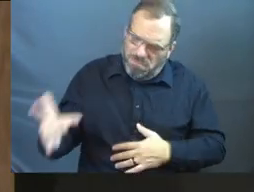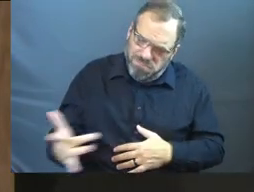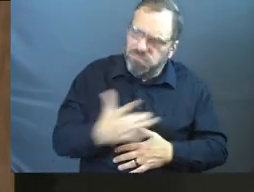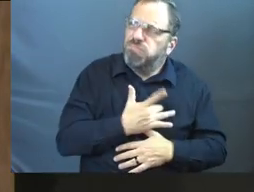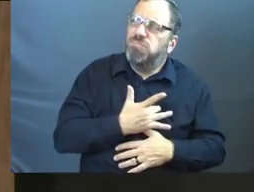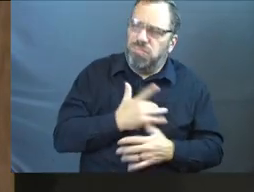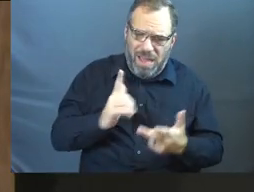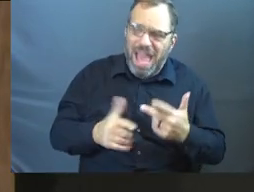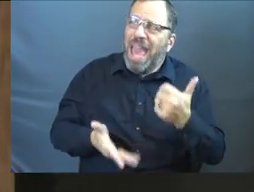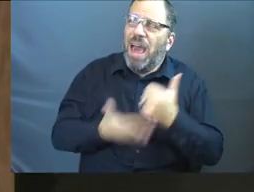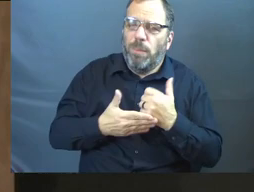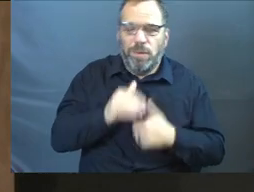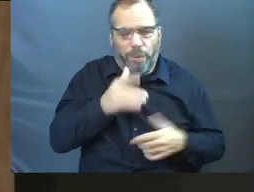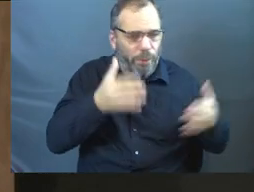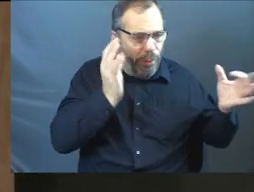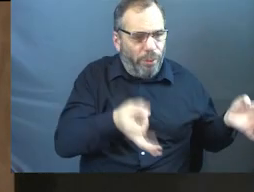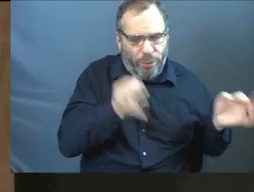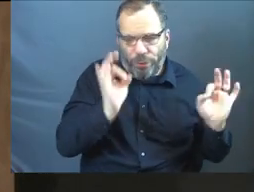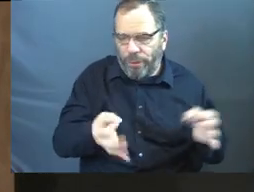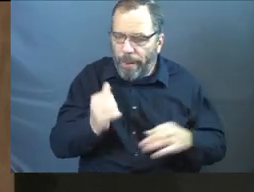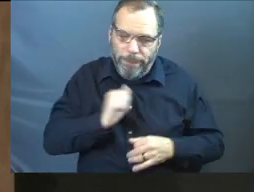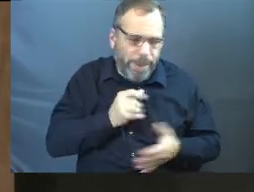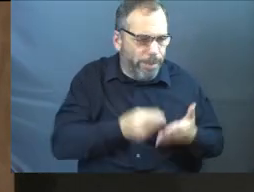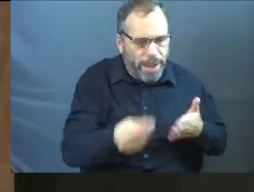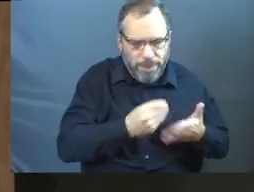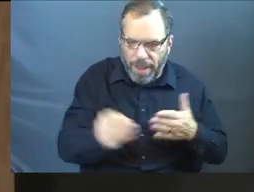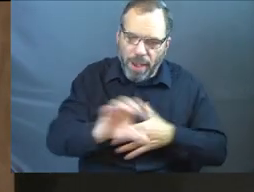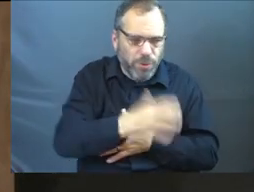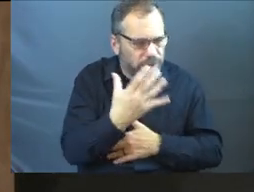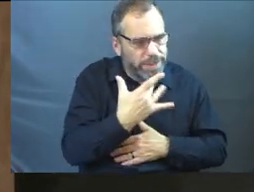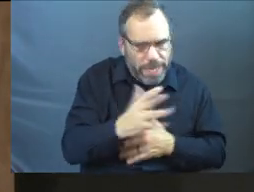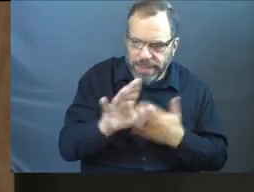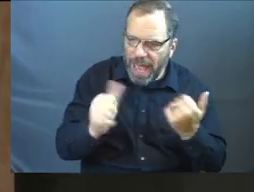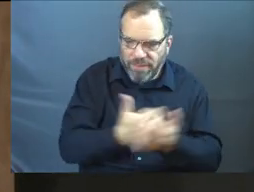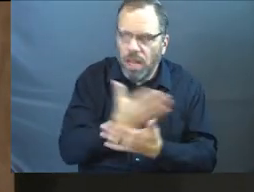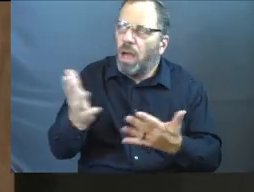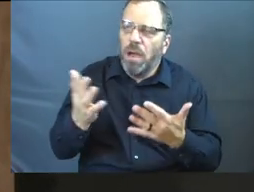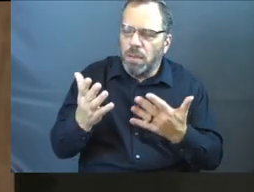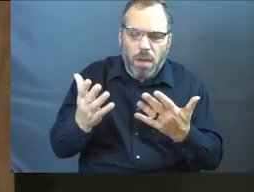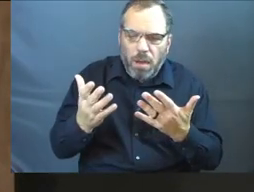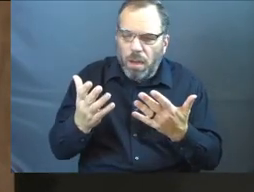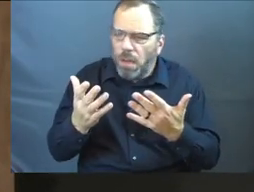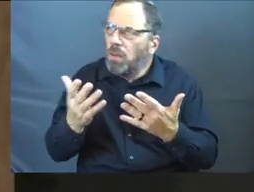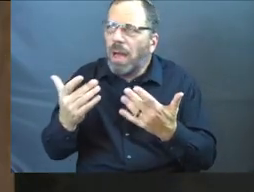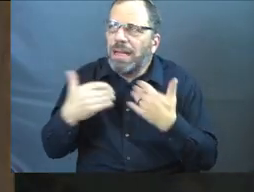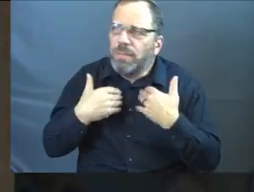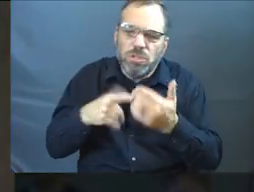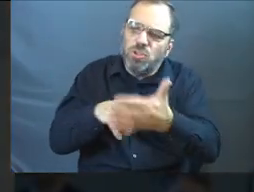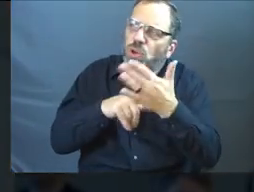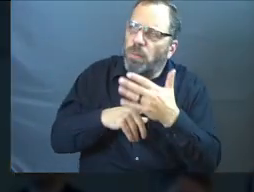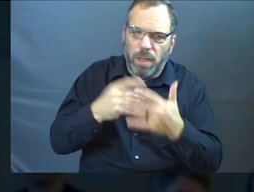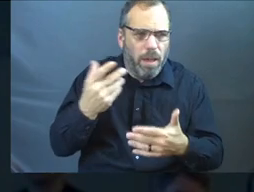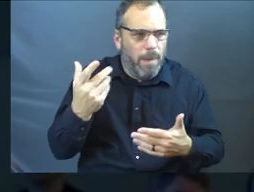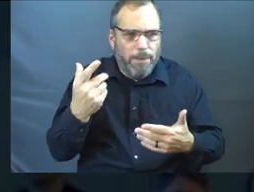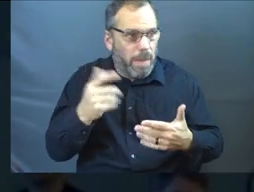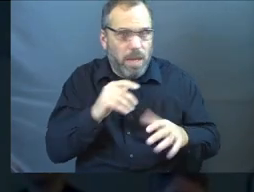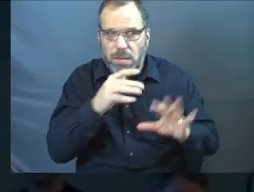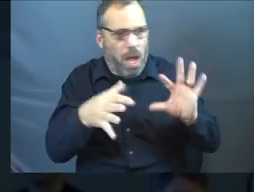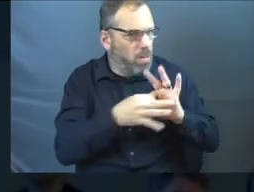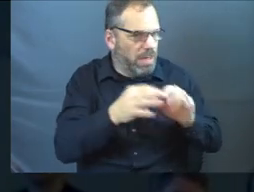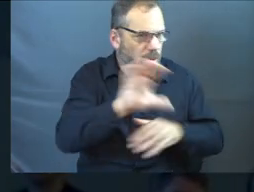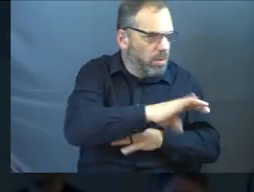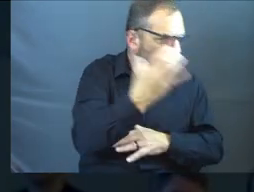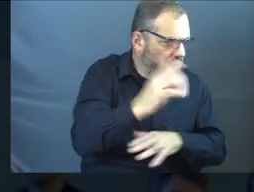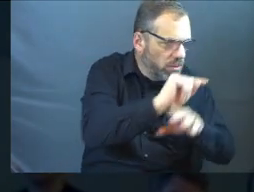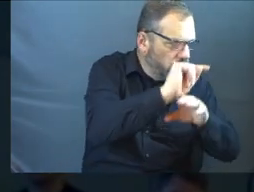God? Help me to not just make this all about me, God, but what are you doing around me? Or God, maybe you've got something for me. Maybe it has nothing to do with